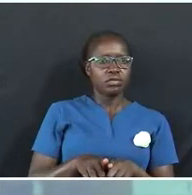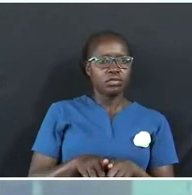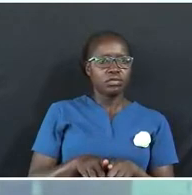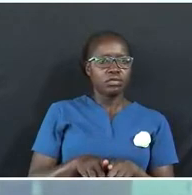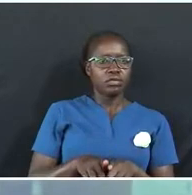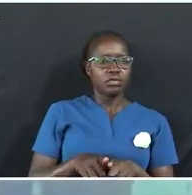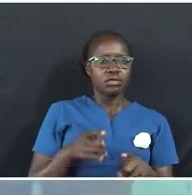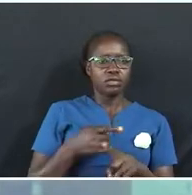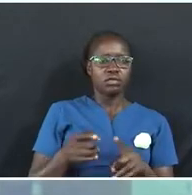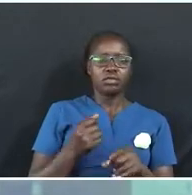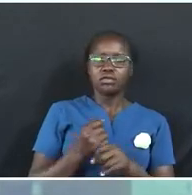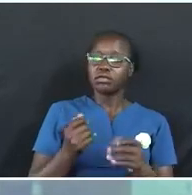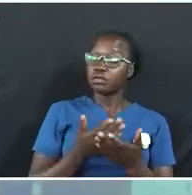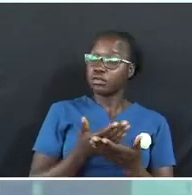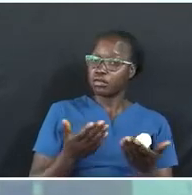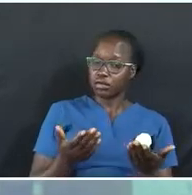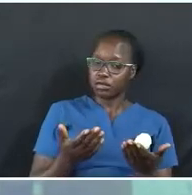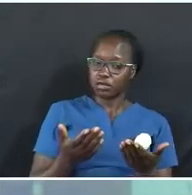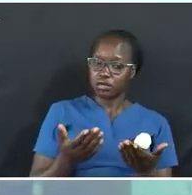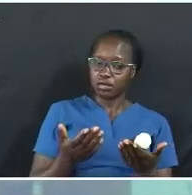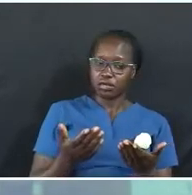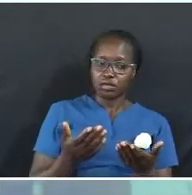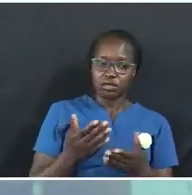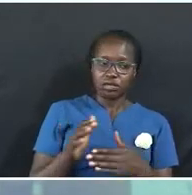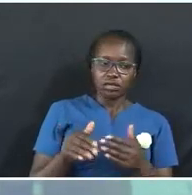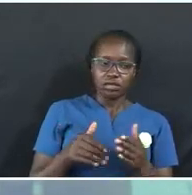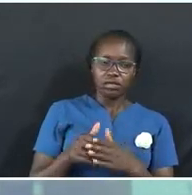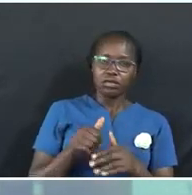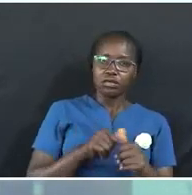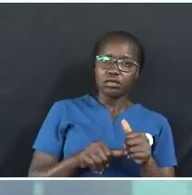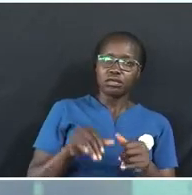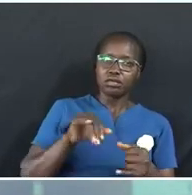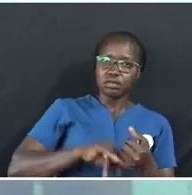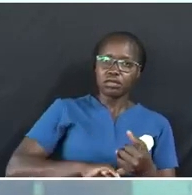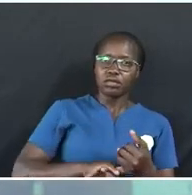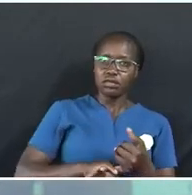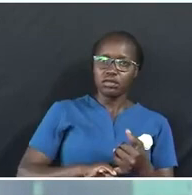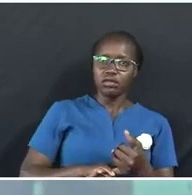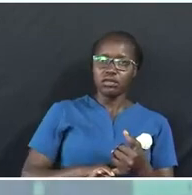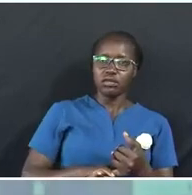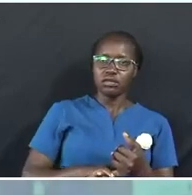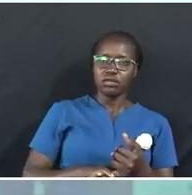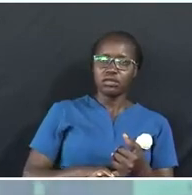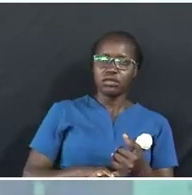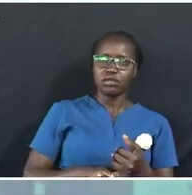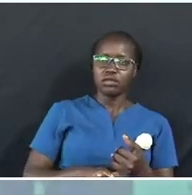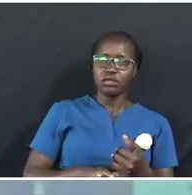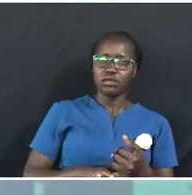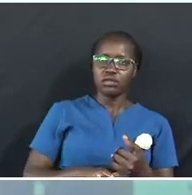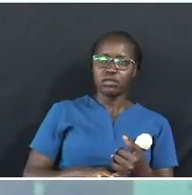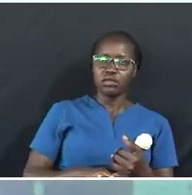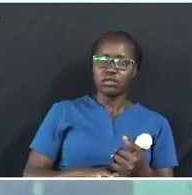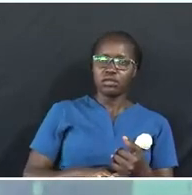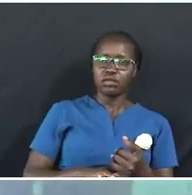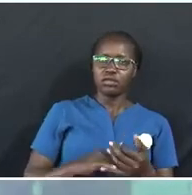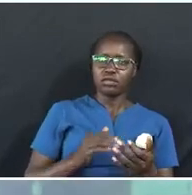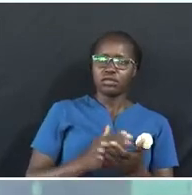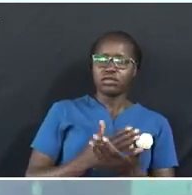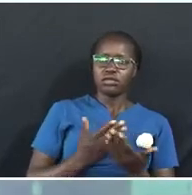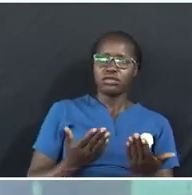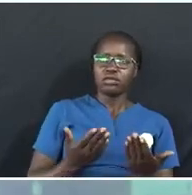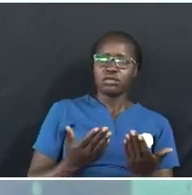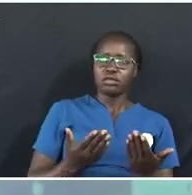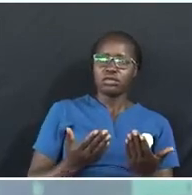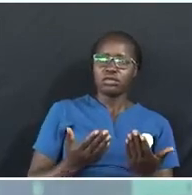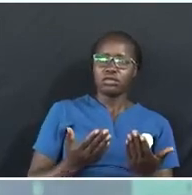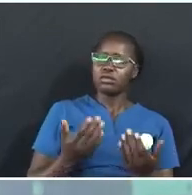that Hebrews 3, the author does not mention about marrying and giving marriage. You know what the reason is? Because that was one of the